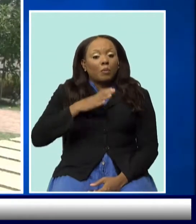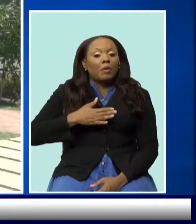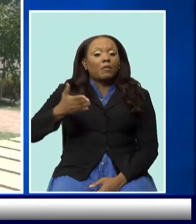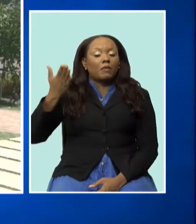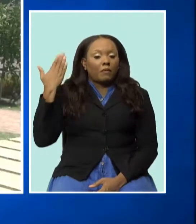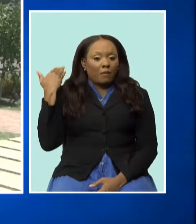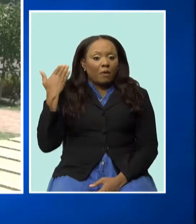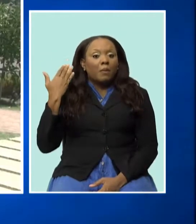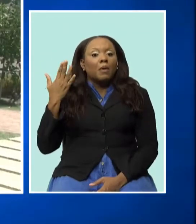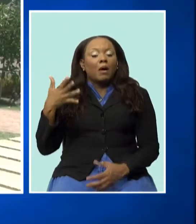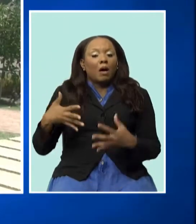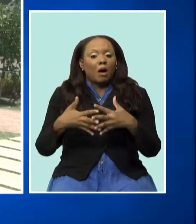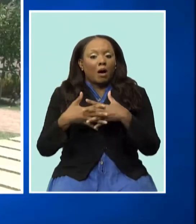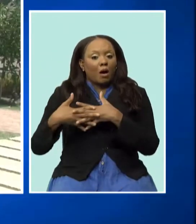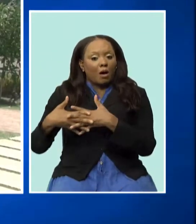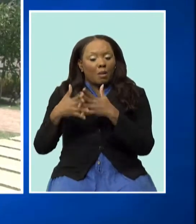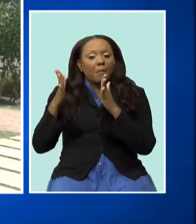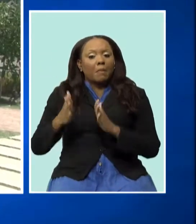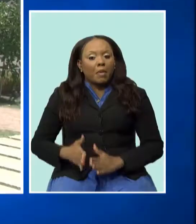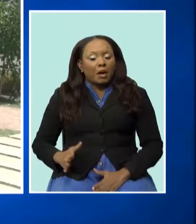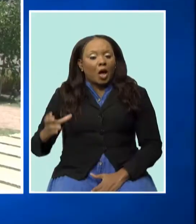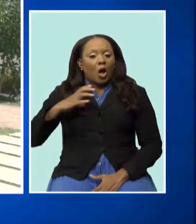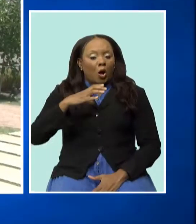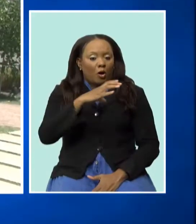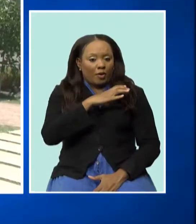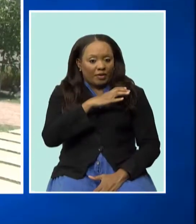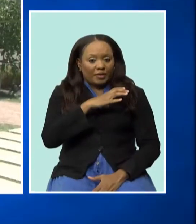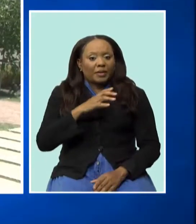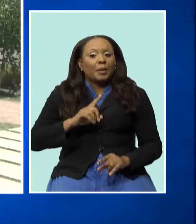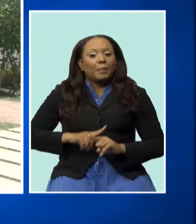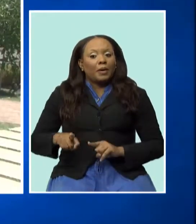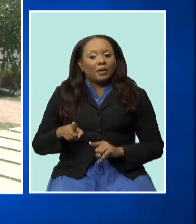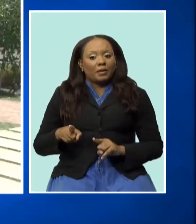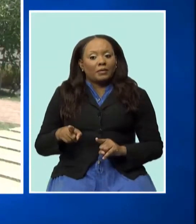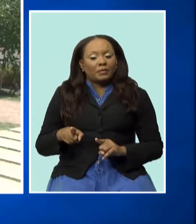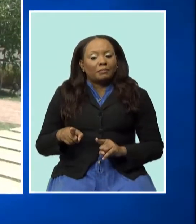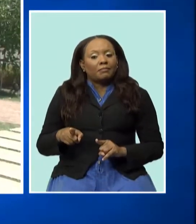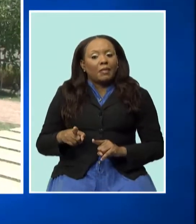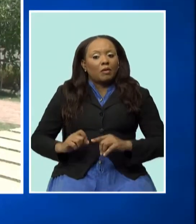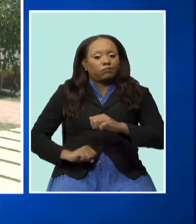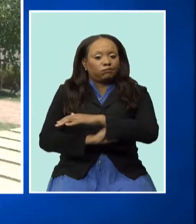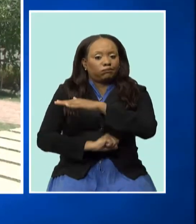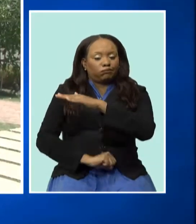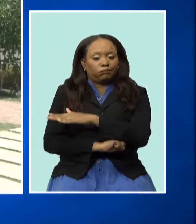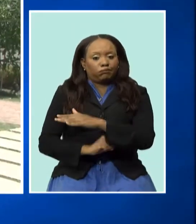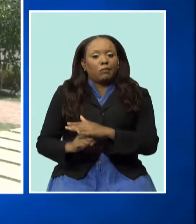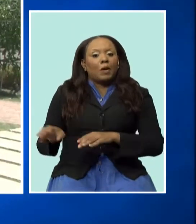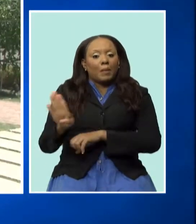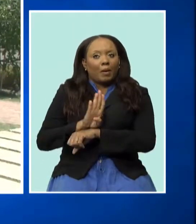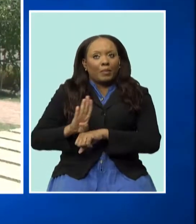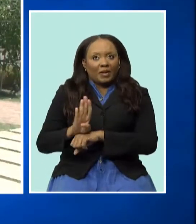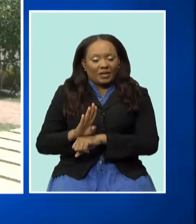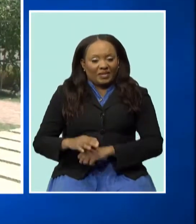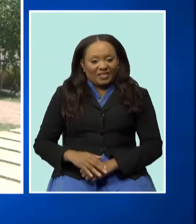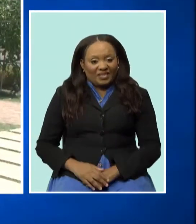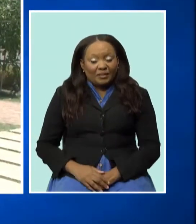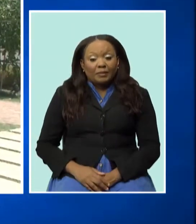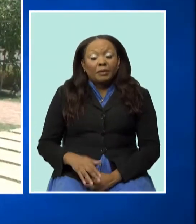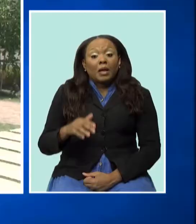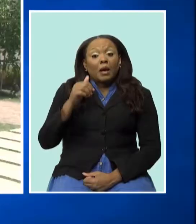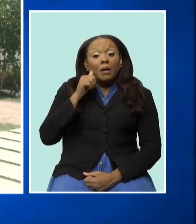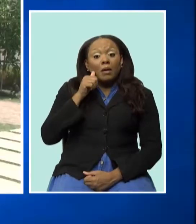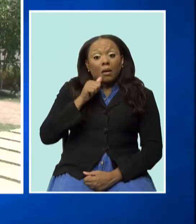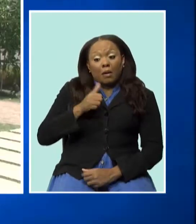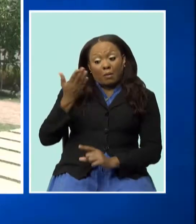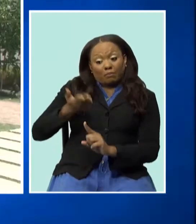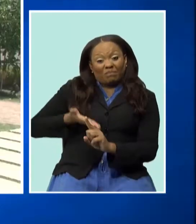Barbadian heritage. She was schooled right here at the Vauxhall Primary. And her great-niece today of the Shirley Chisholm